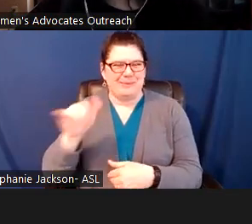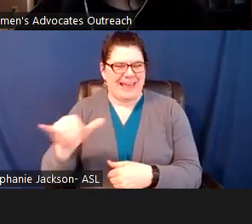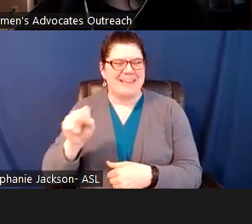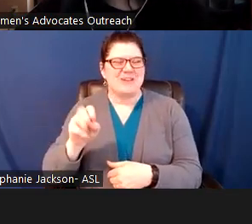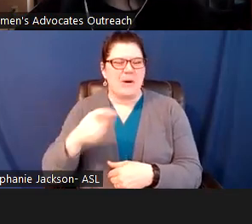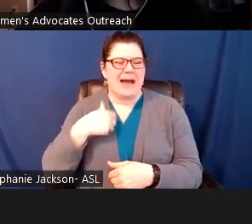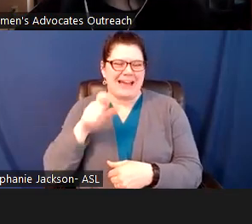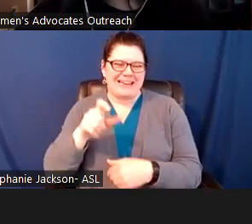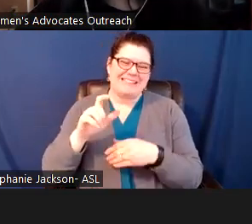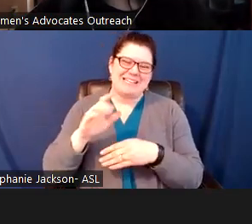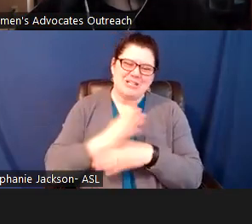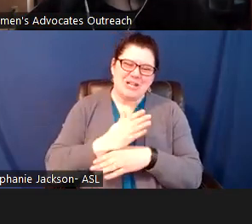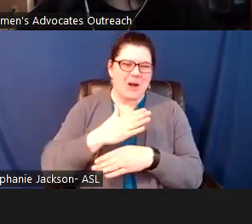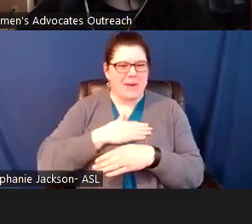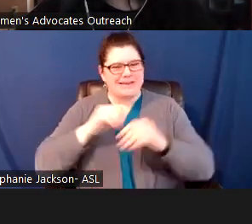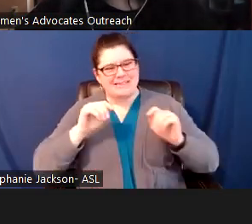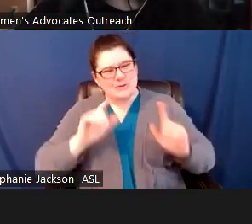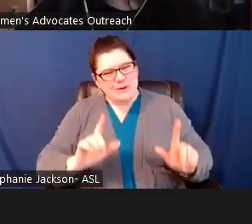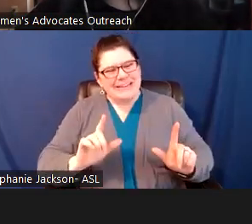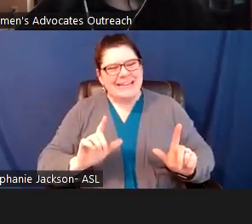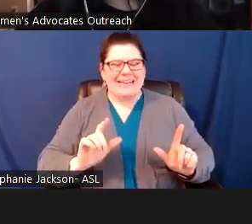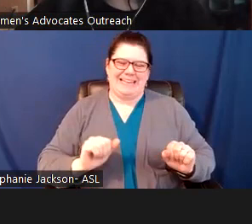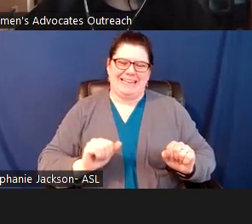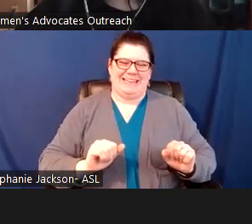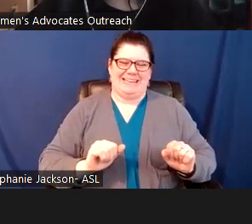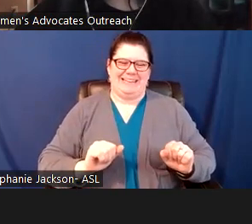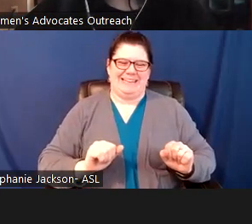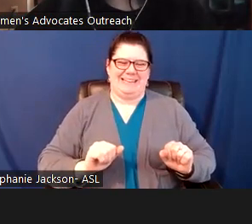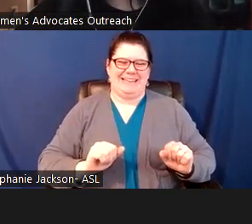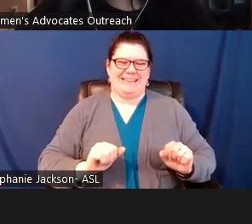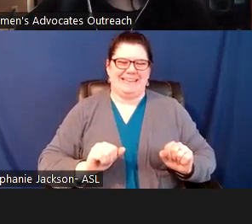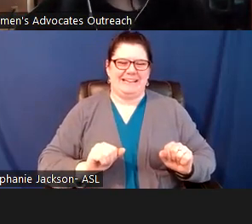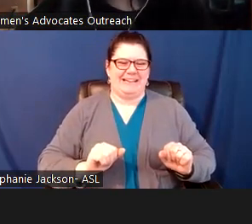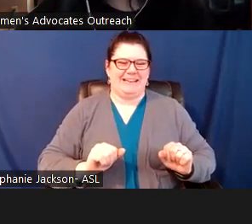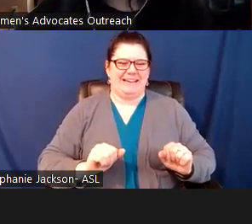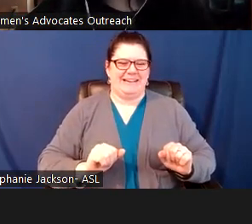to share a different.